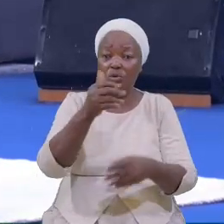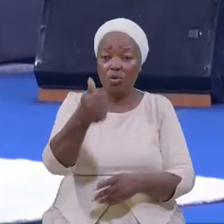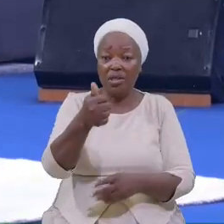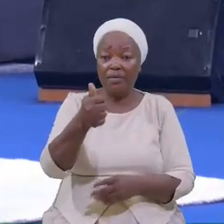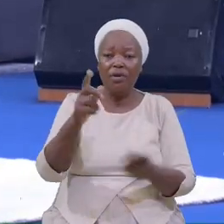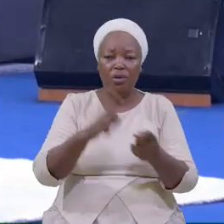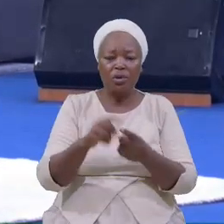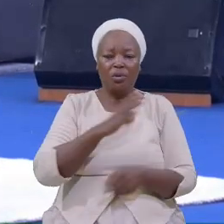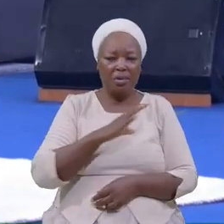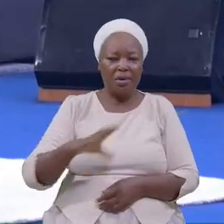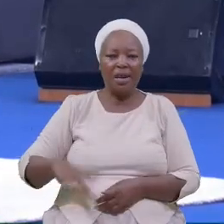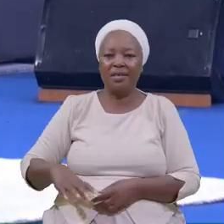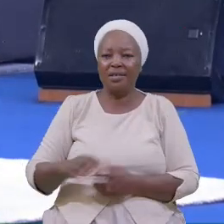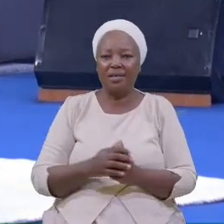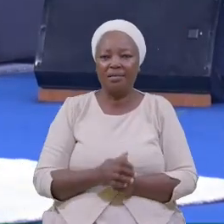unto Christ